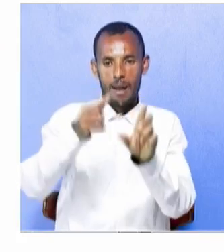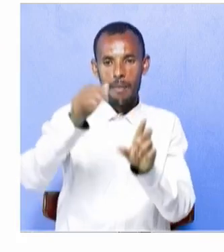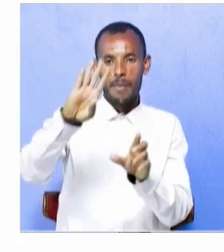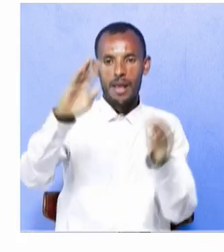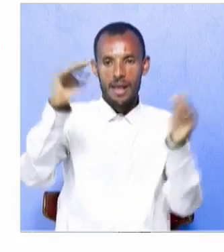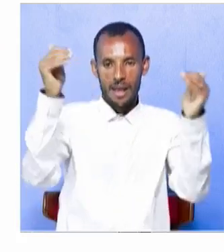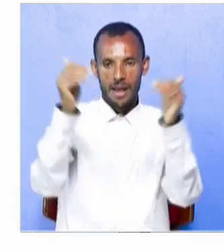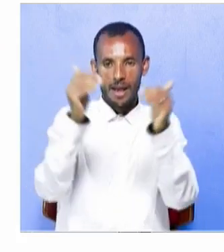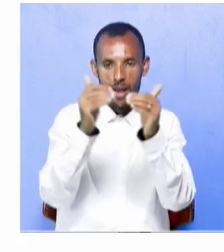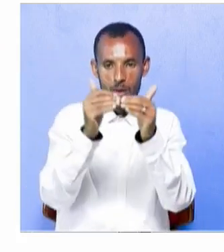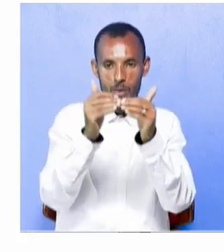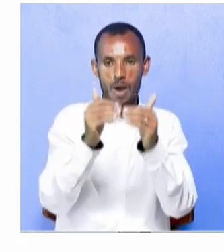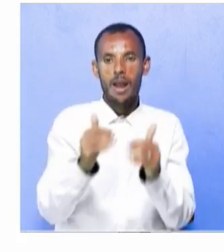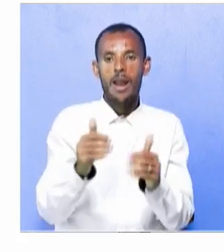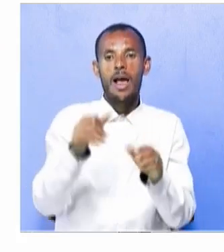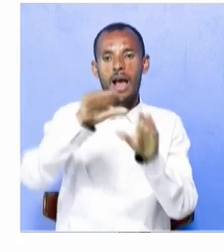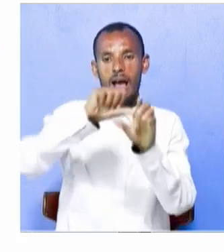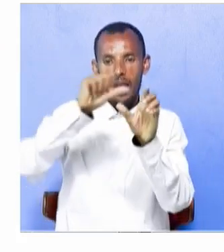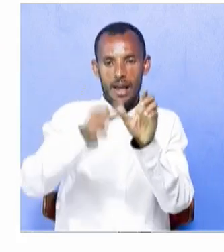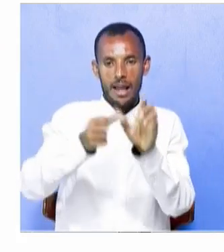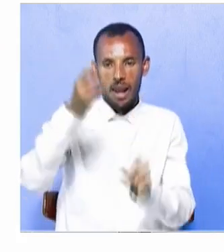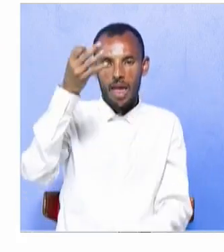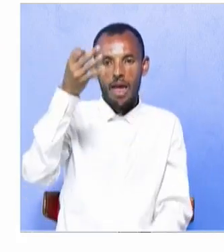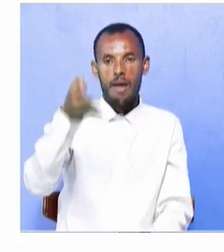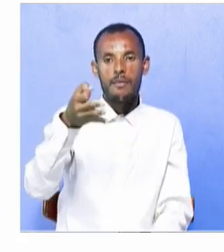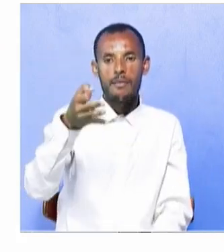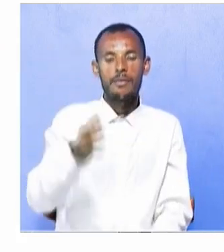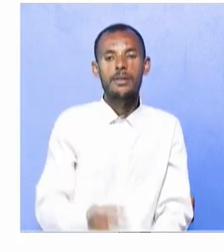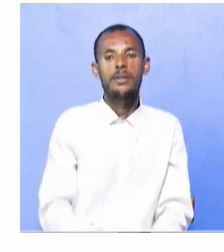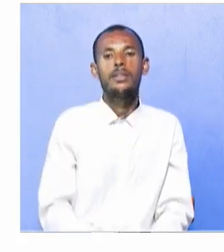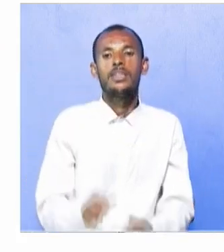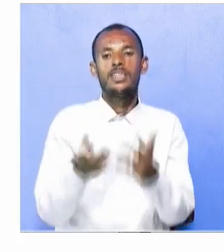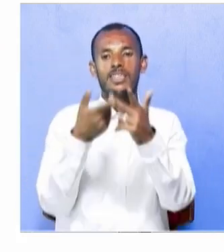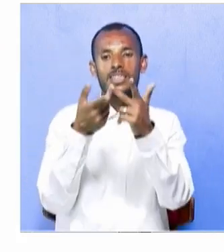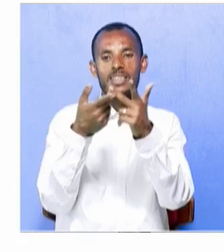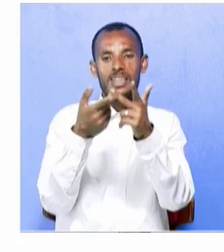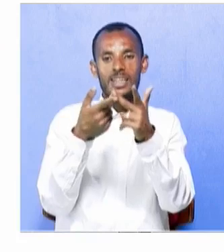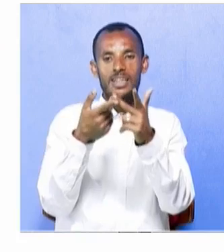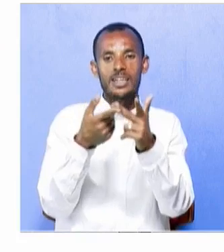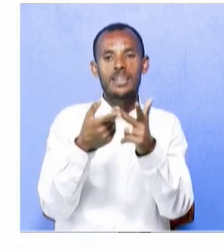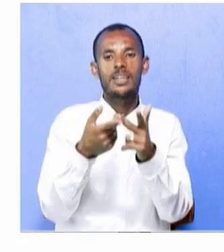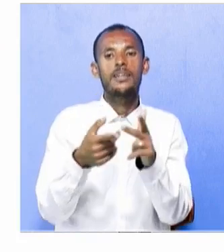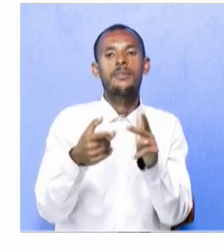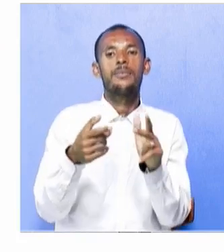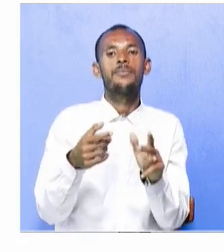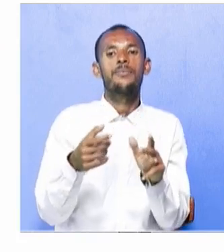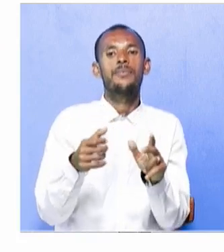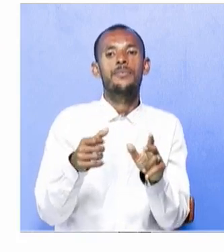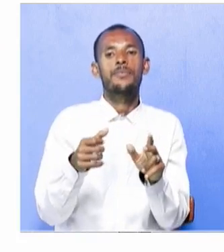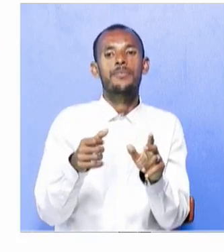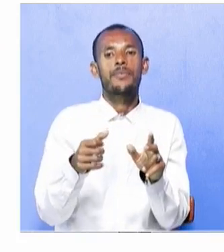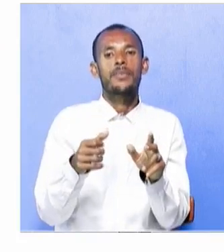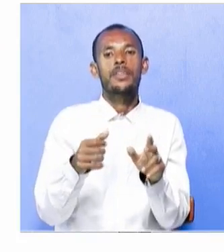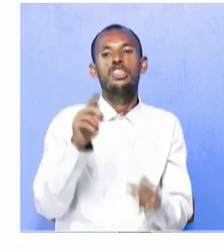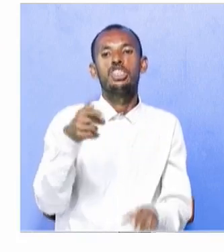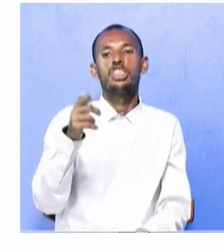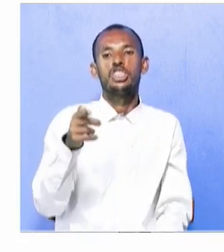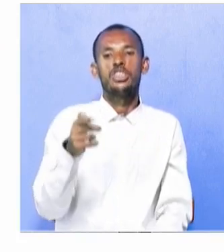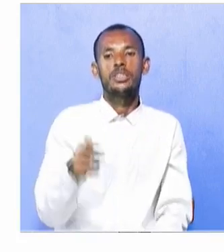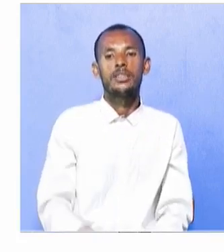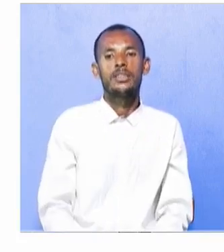is congruent to angle F. The third one, this is G,